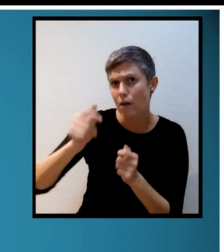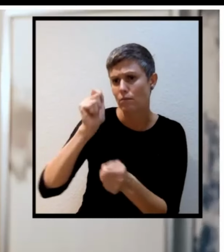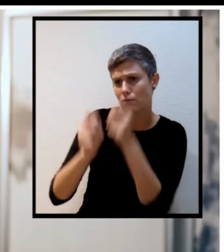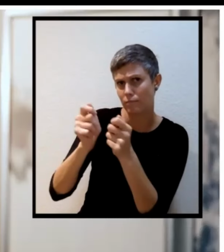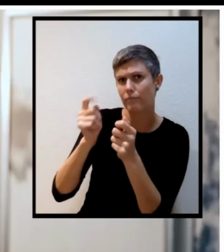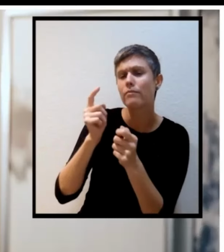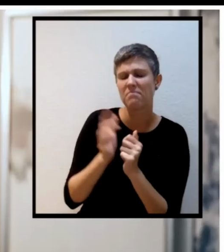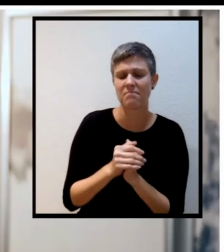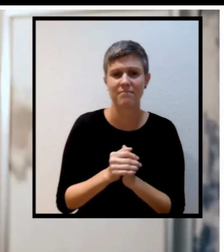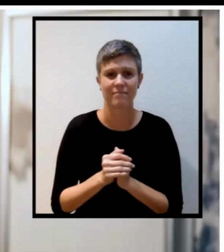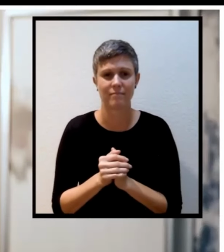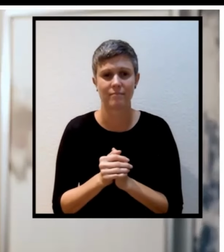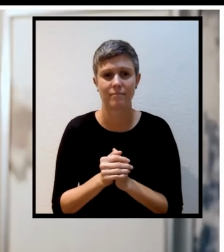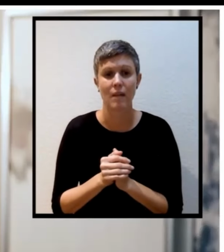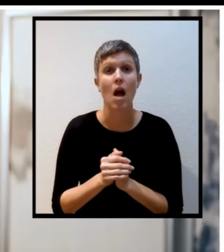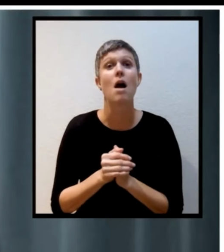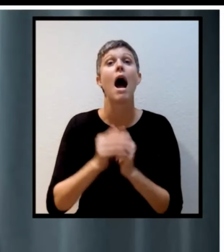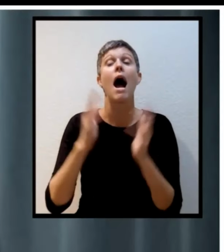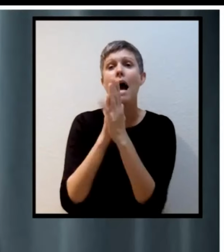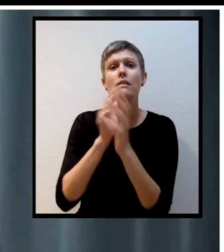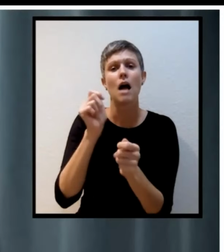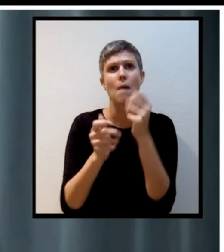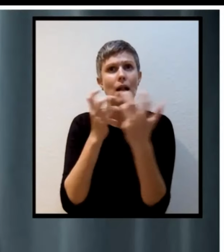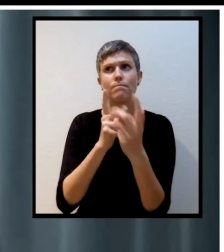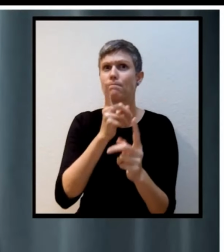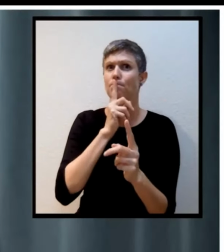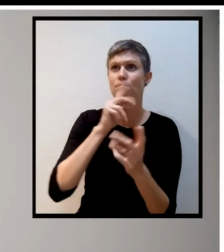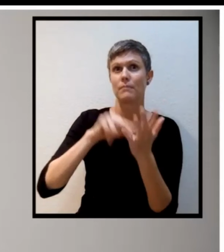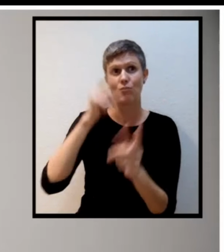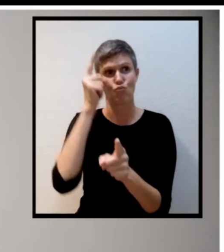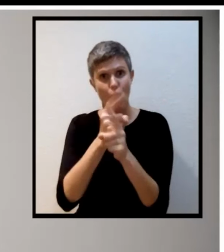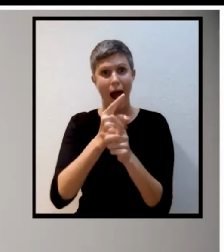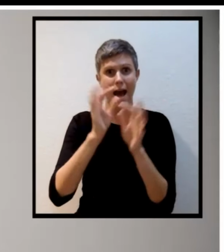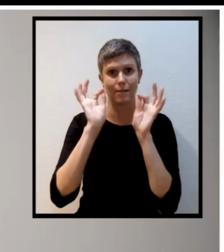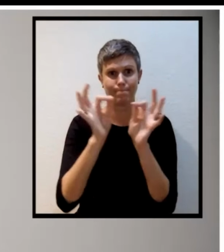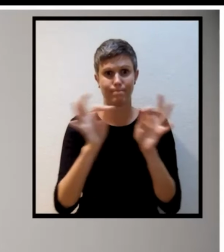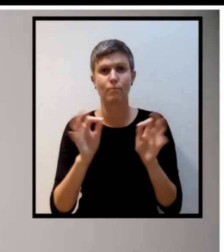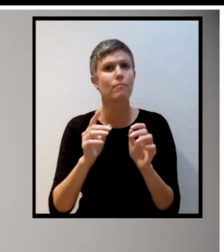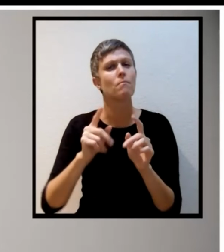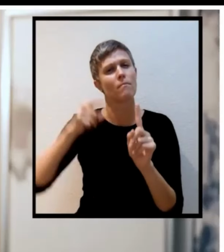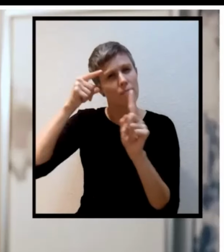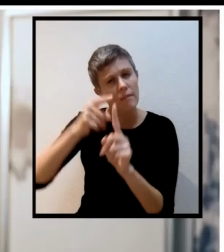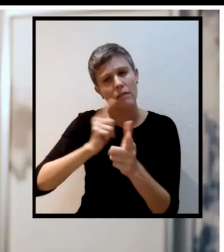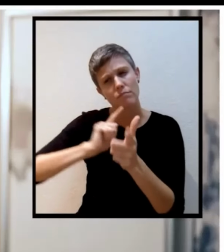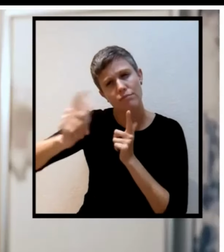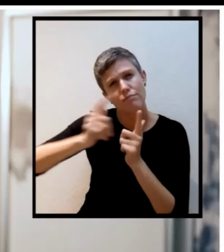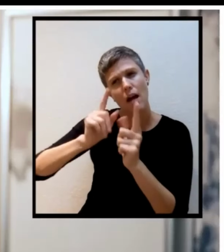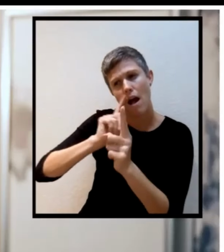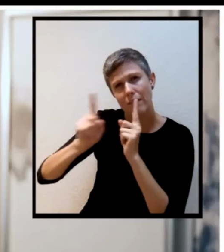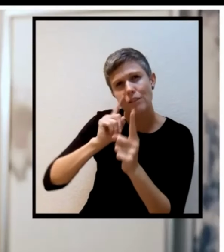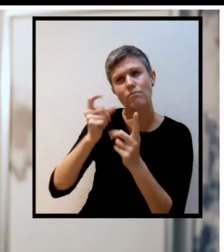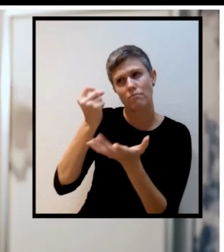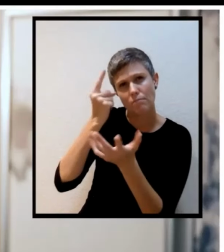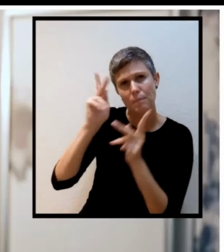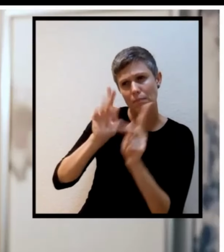changes. Asking about accommodations is less about saying the right thing. It is more about having a conversation and understanding that